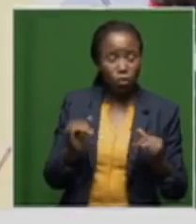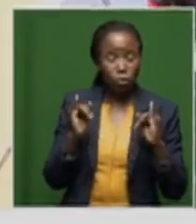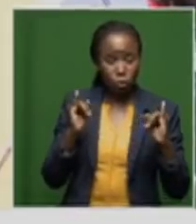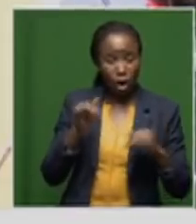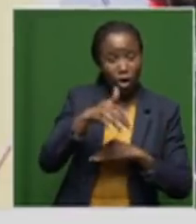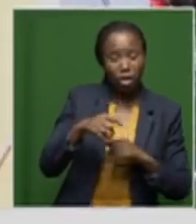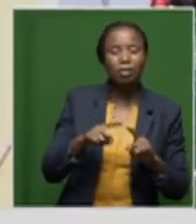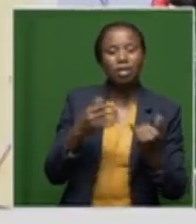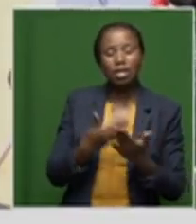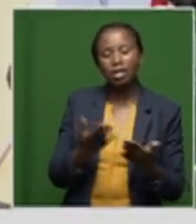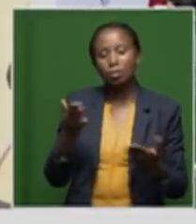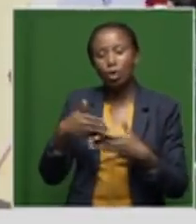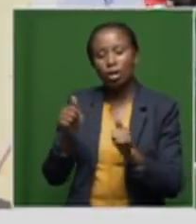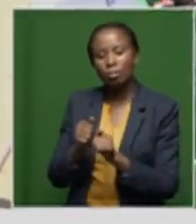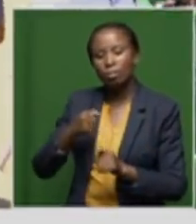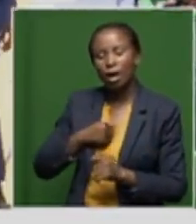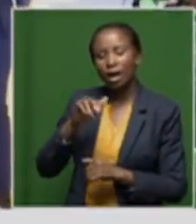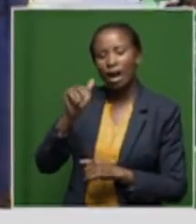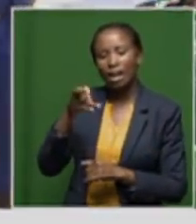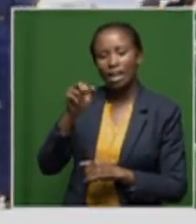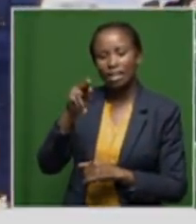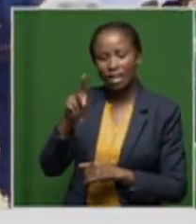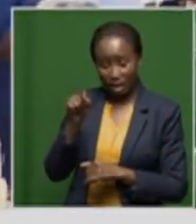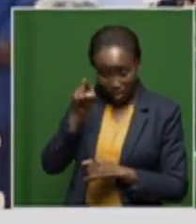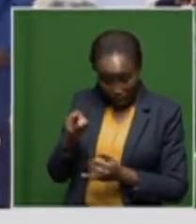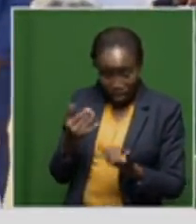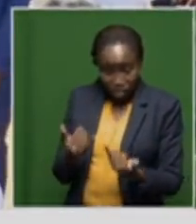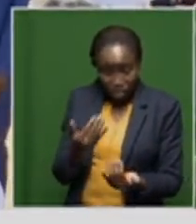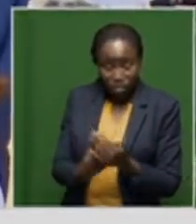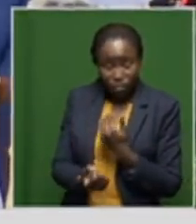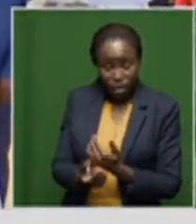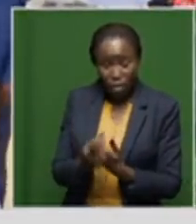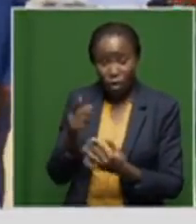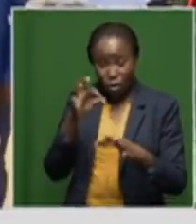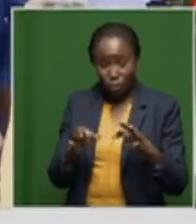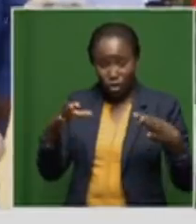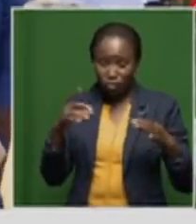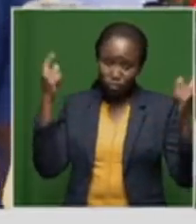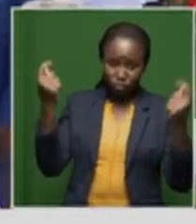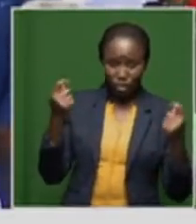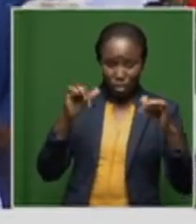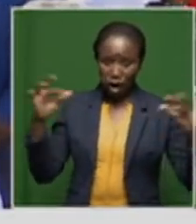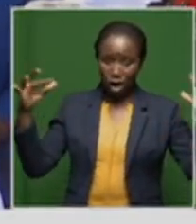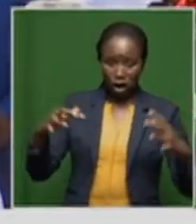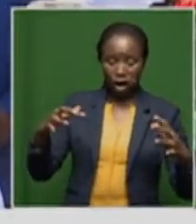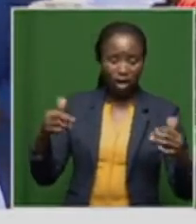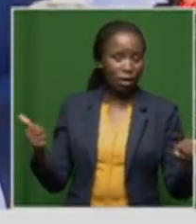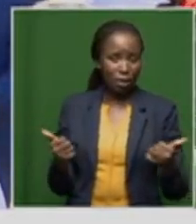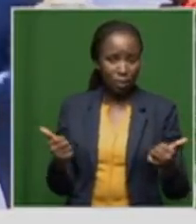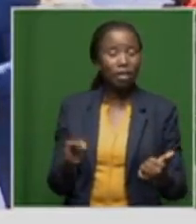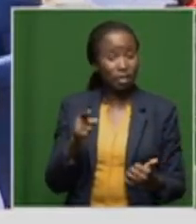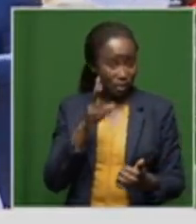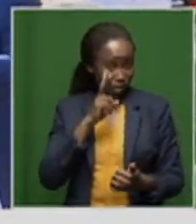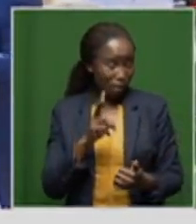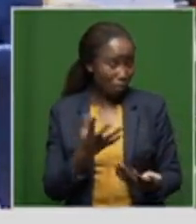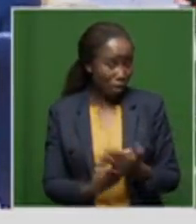to my colleague Ayanda Mhlongo, who's going to sum that particular aspect of the political festivities. The Game of Thrones, as they